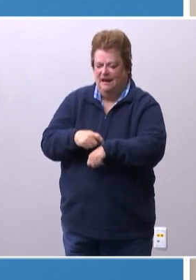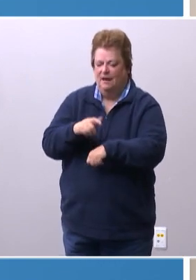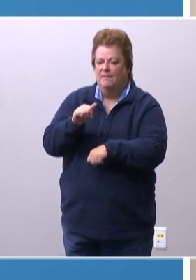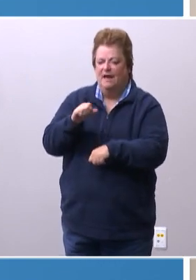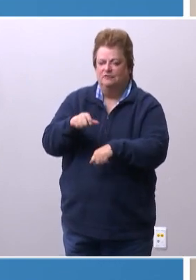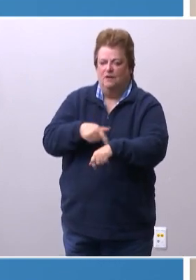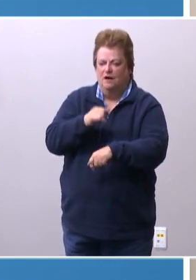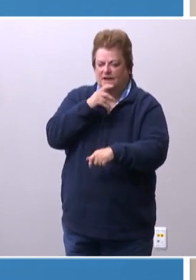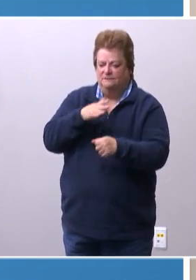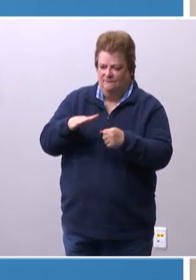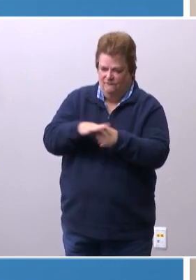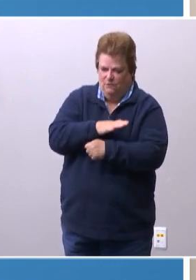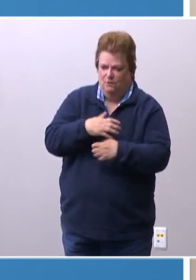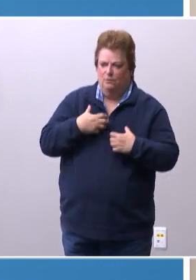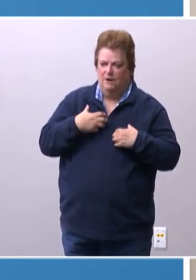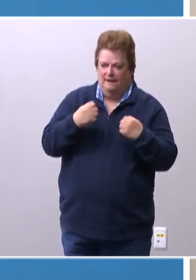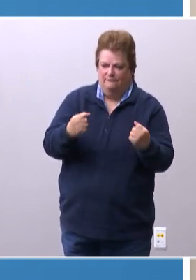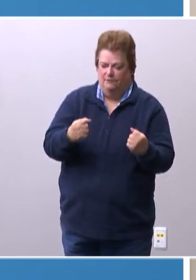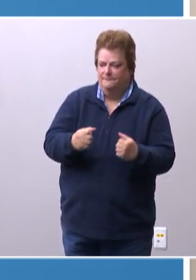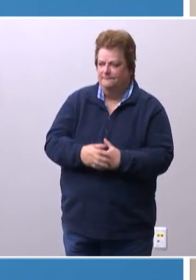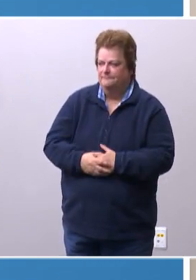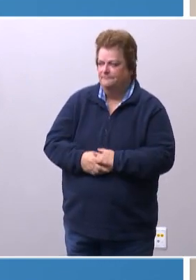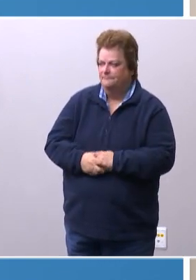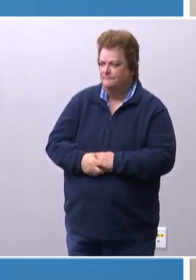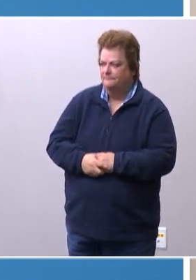fully recovered.